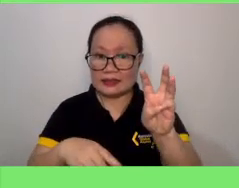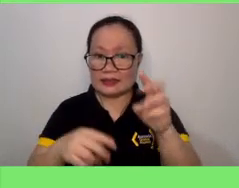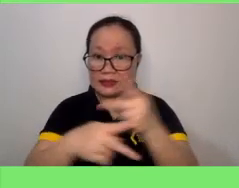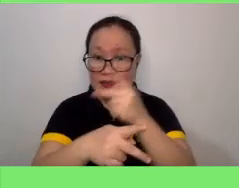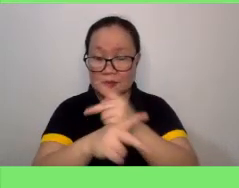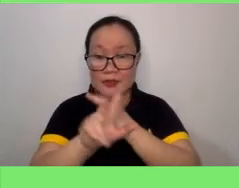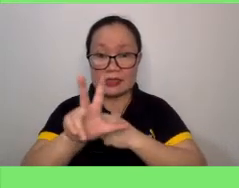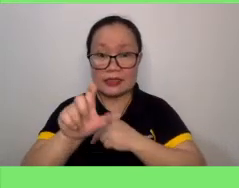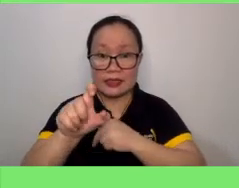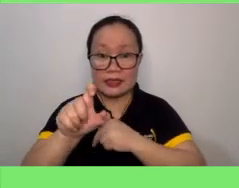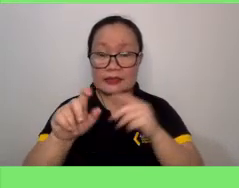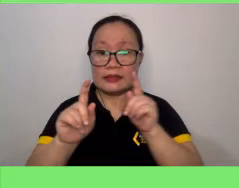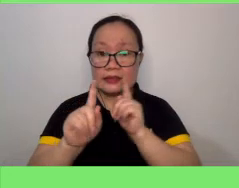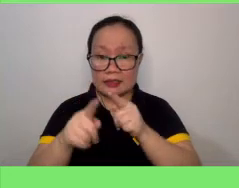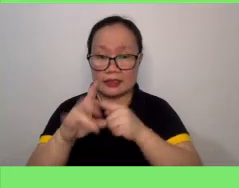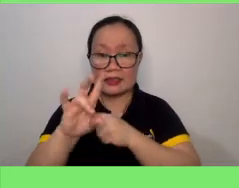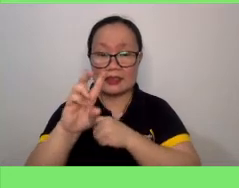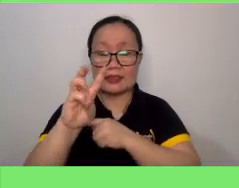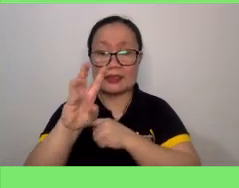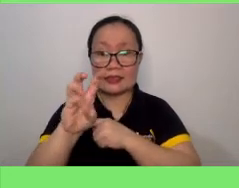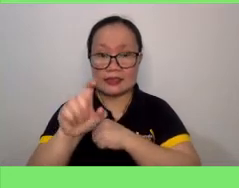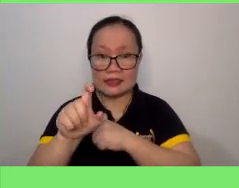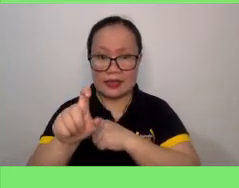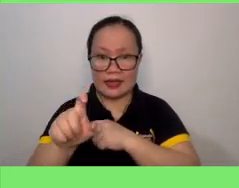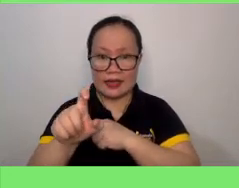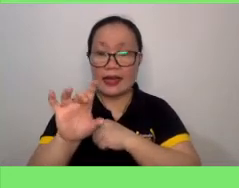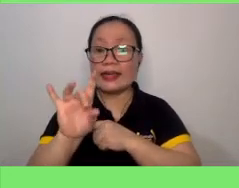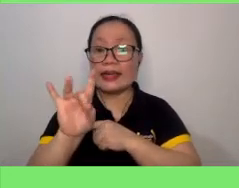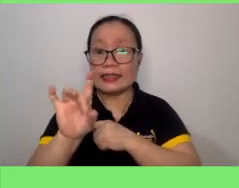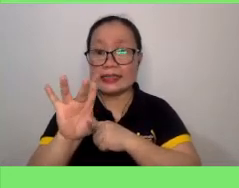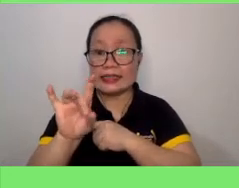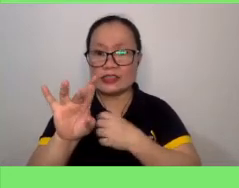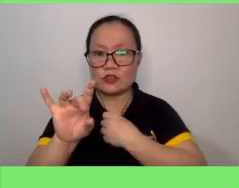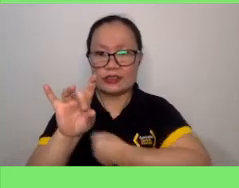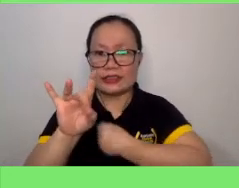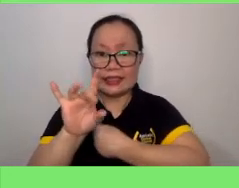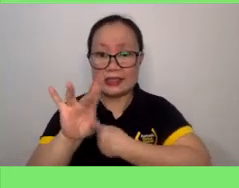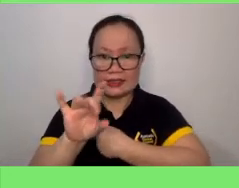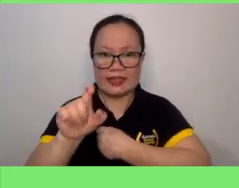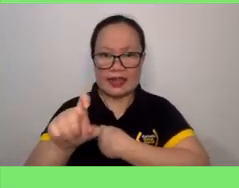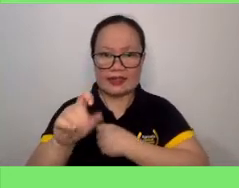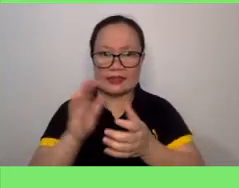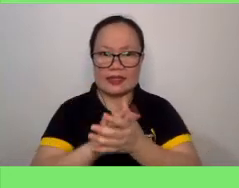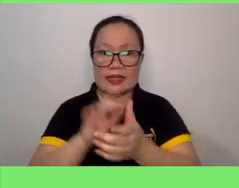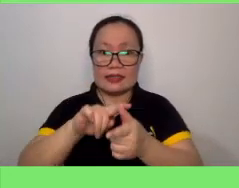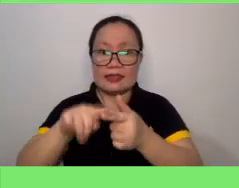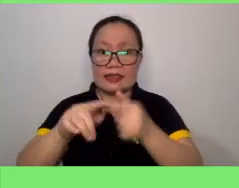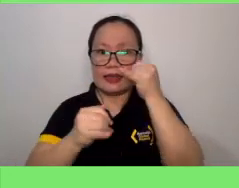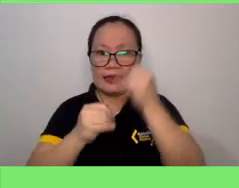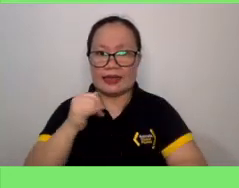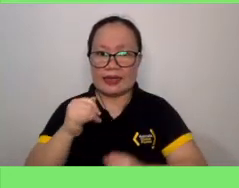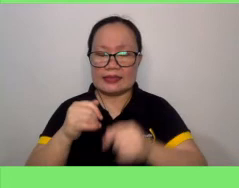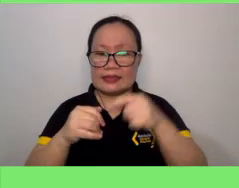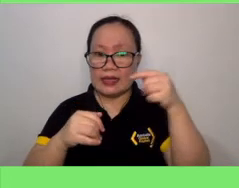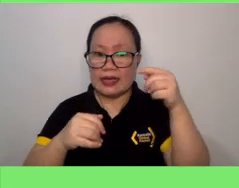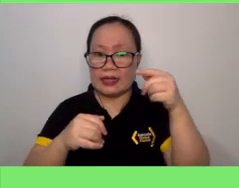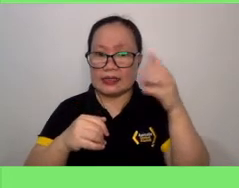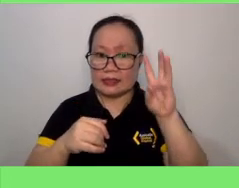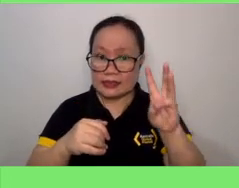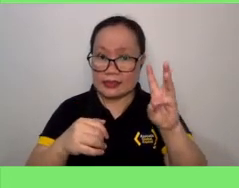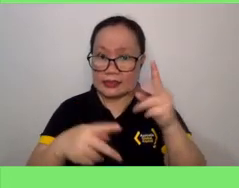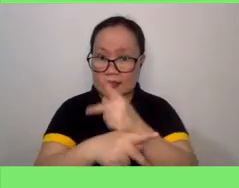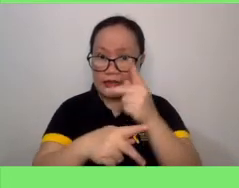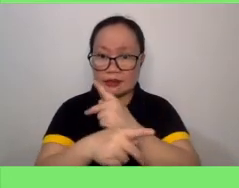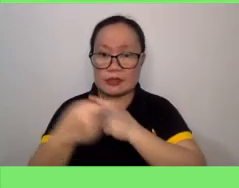combining like terms, so bring down natin si negative 15x squared, 35 plus 18, that is 53x, and then